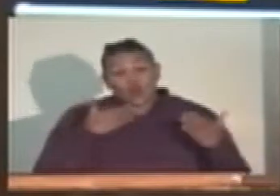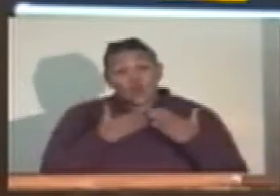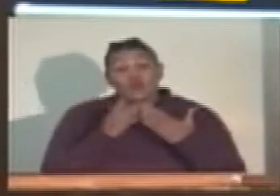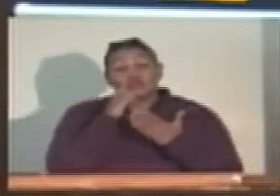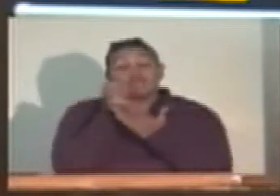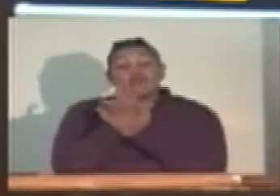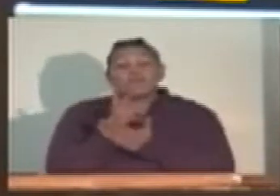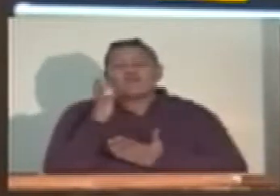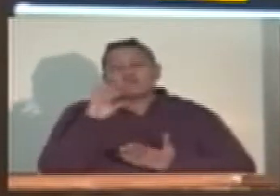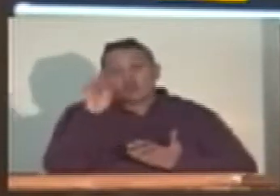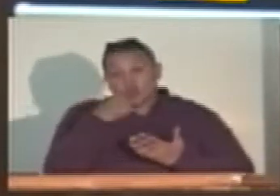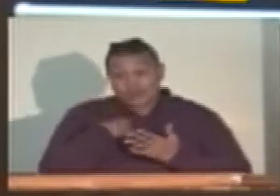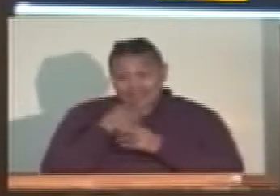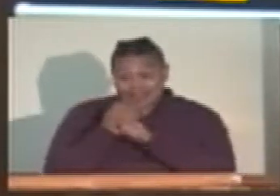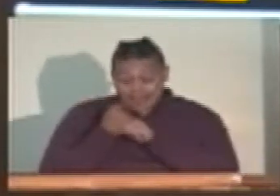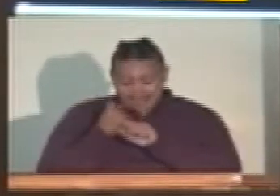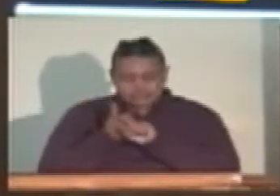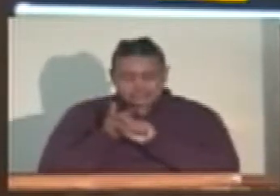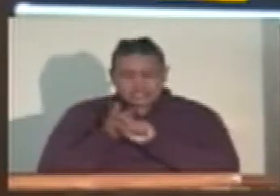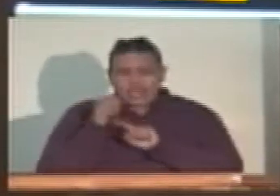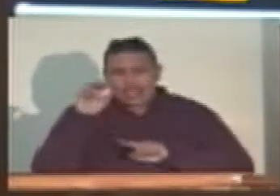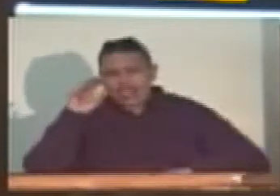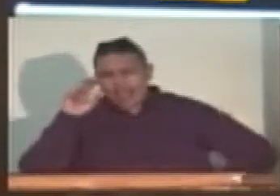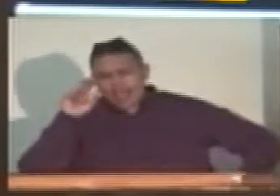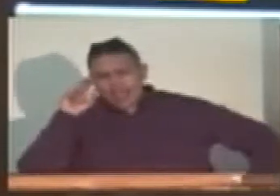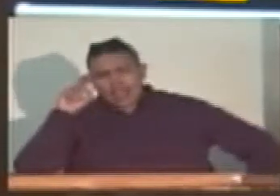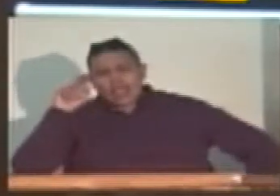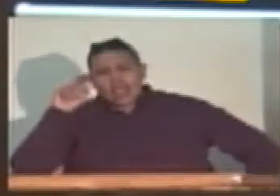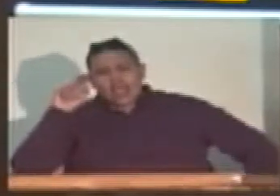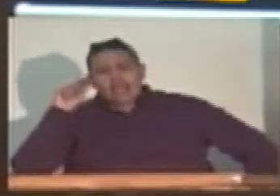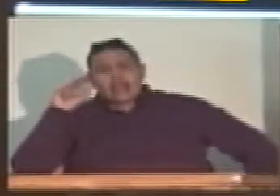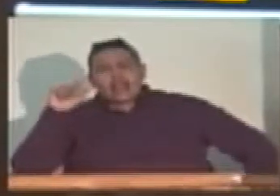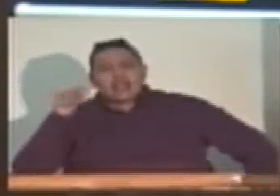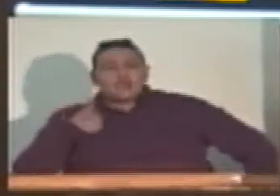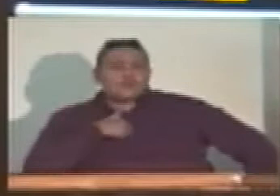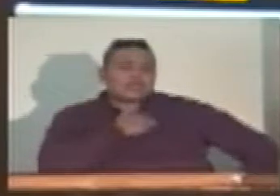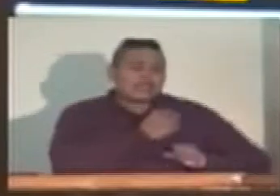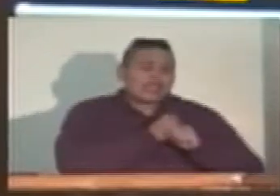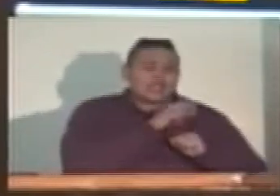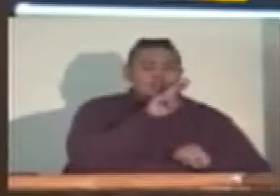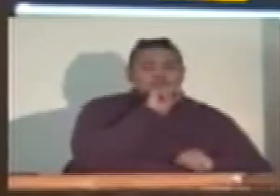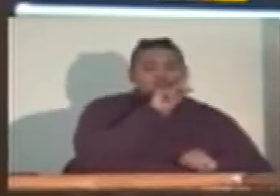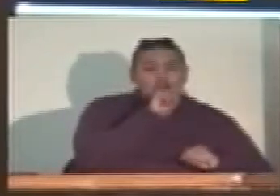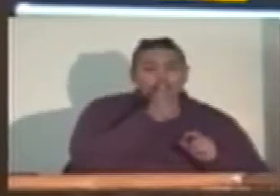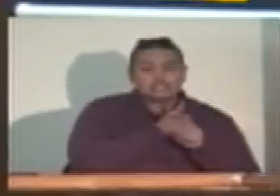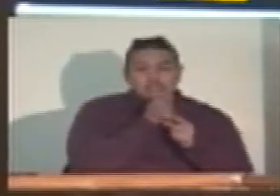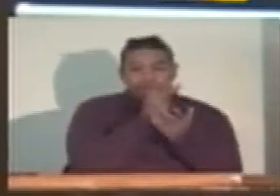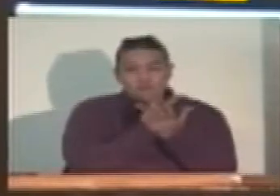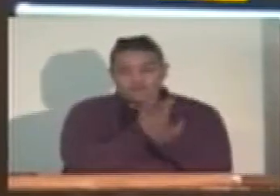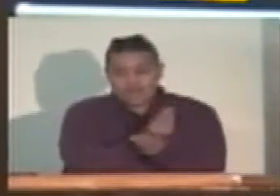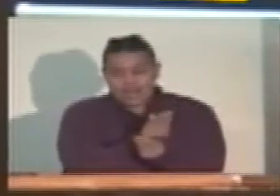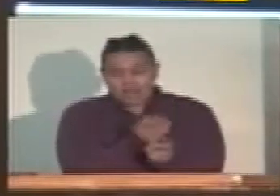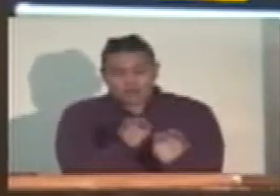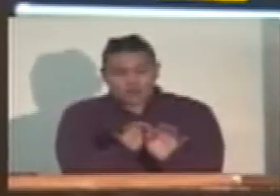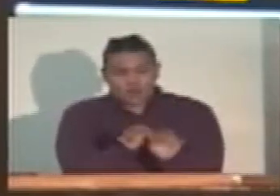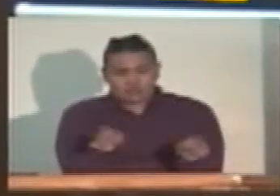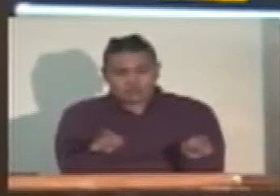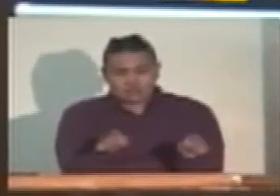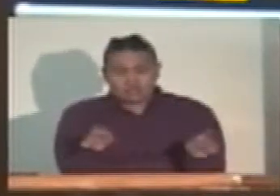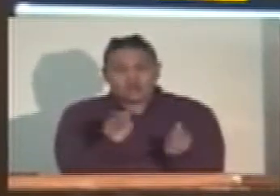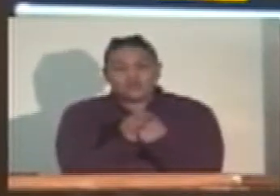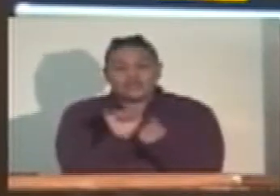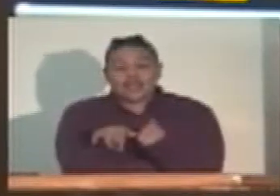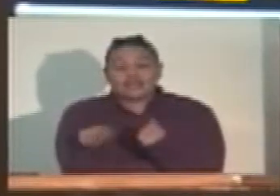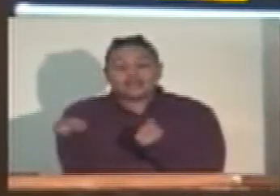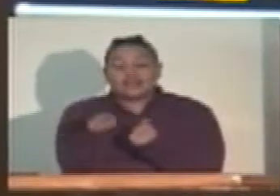whereby we get NLA, we get RADA to approve the land, and with that,